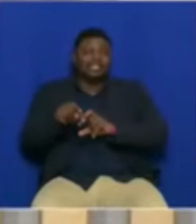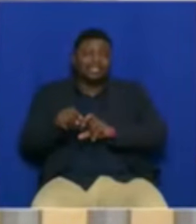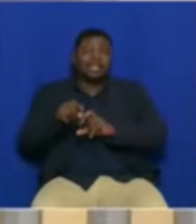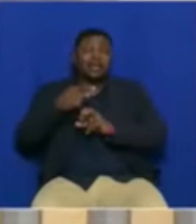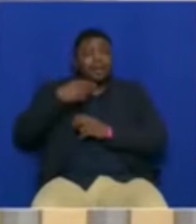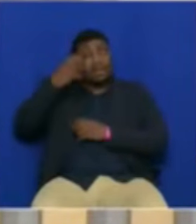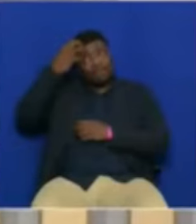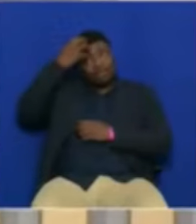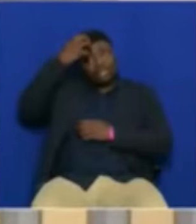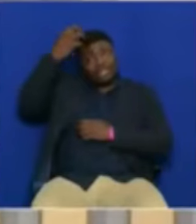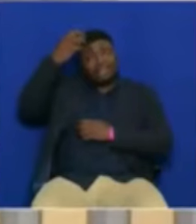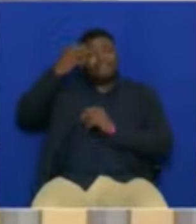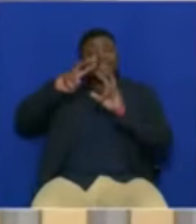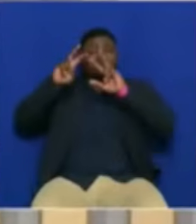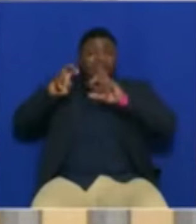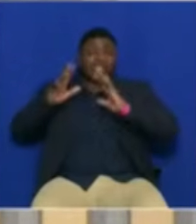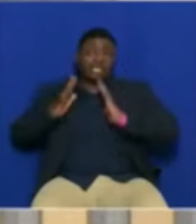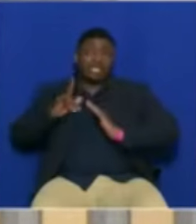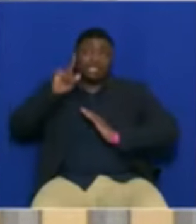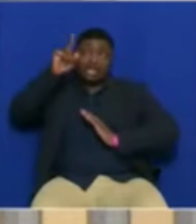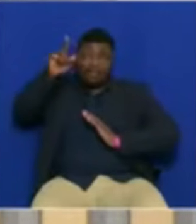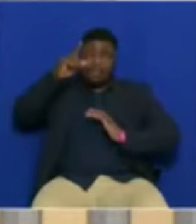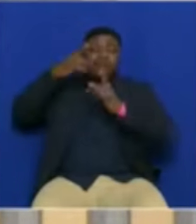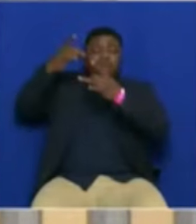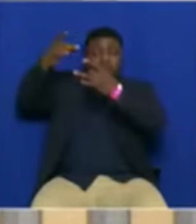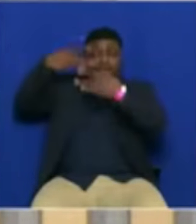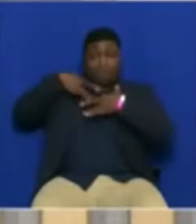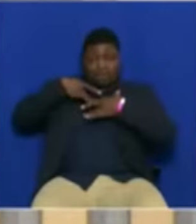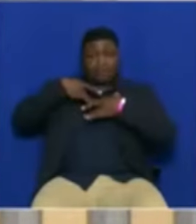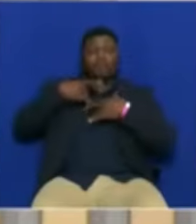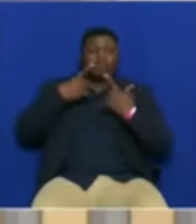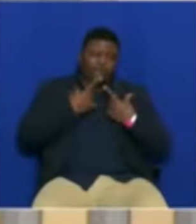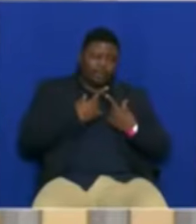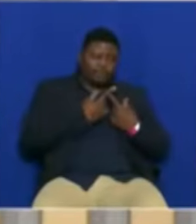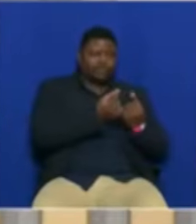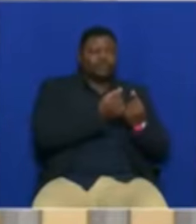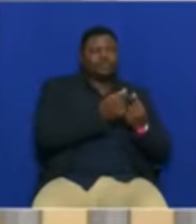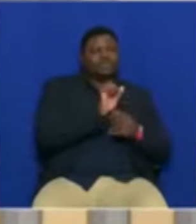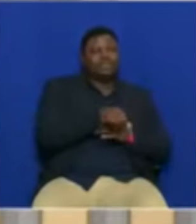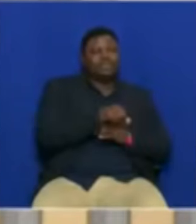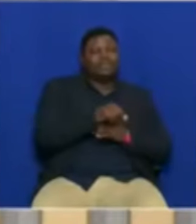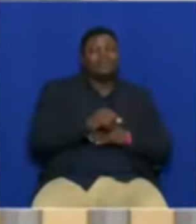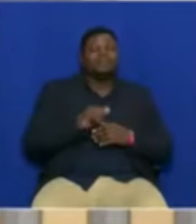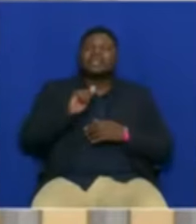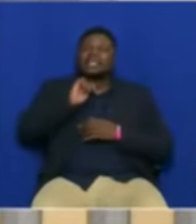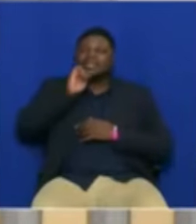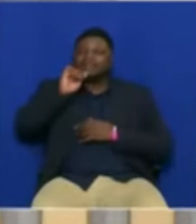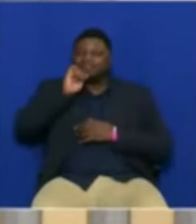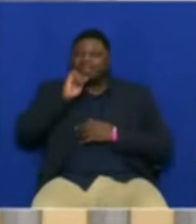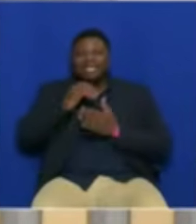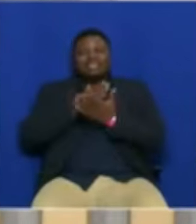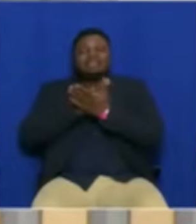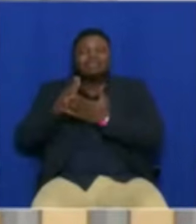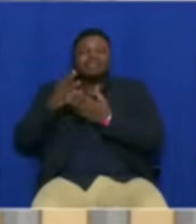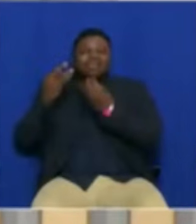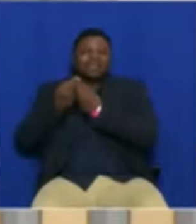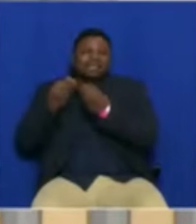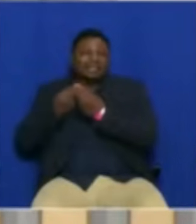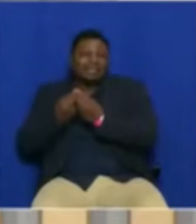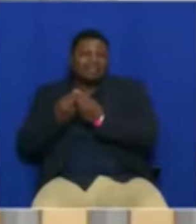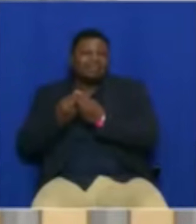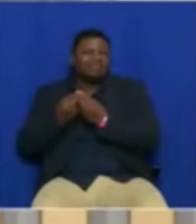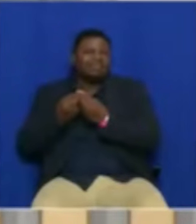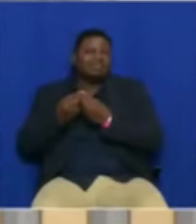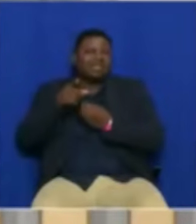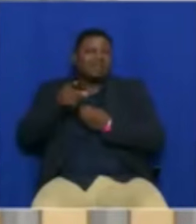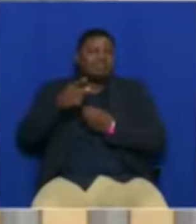did a bona fide investigation. Whether some of these things fell out of the mandate of